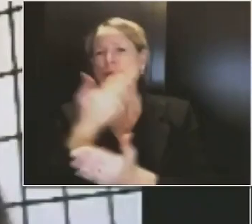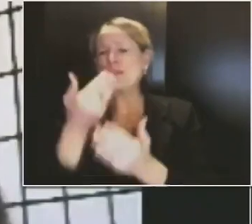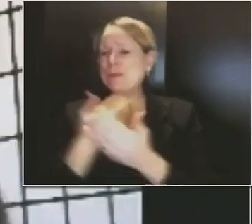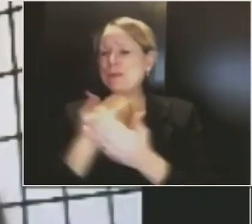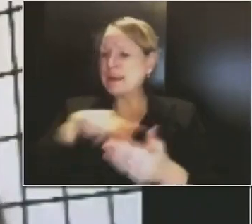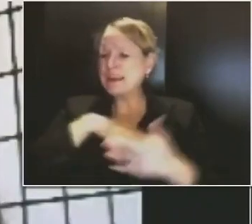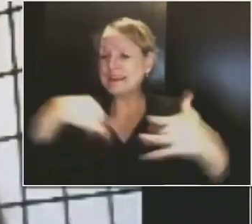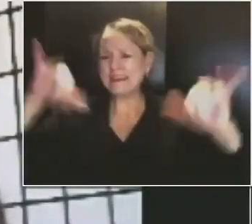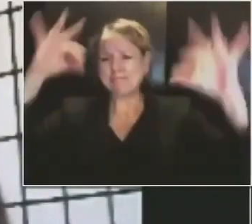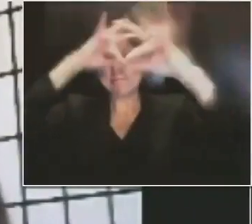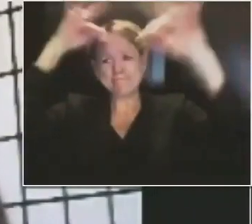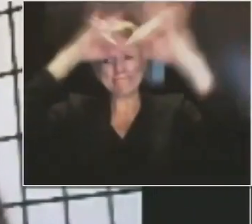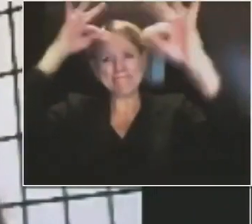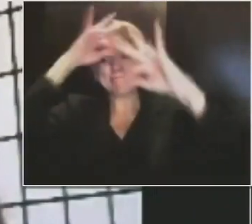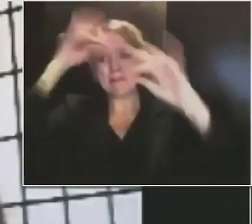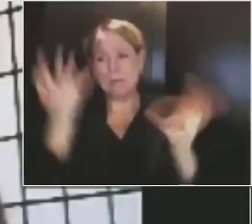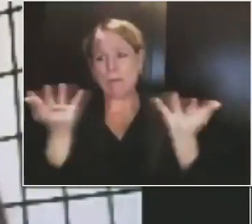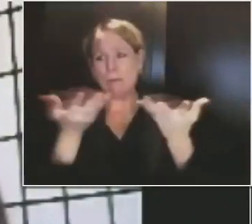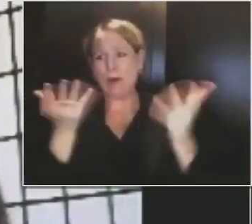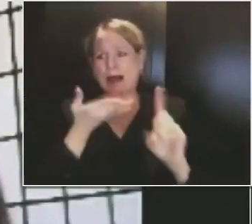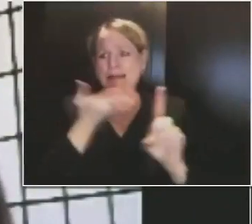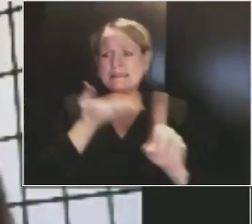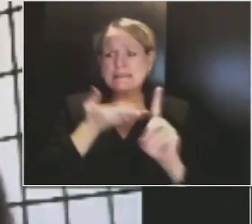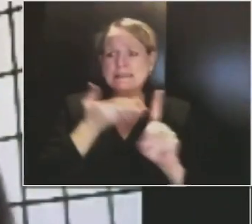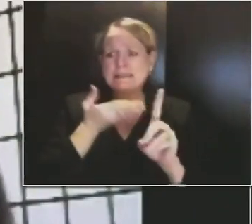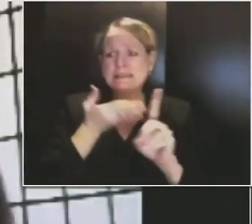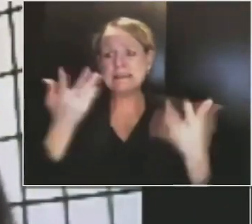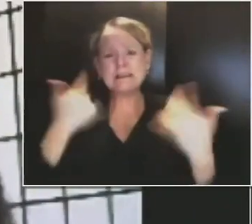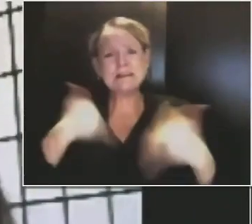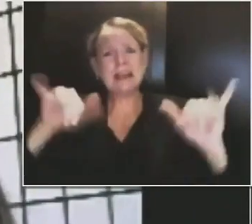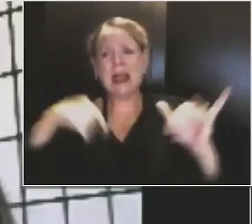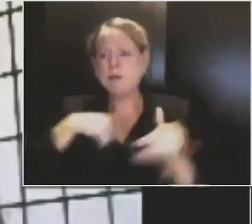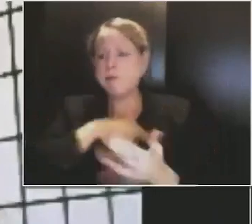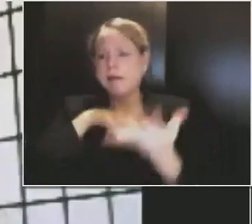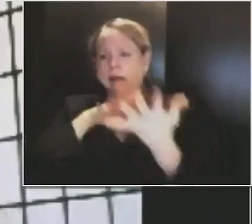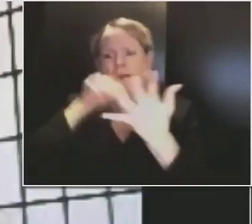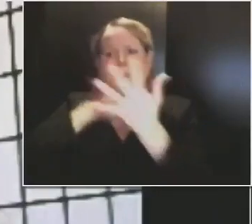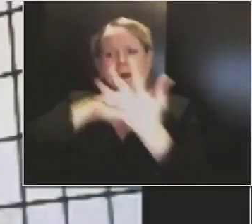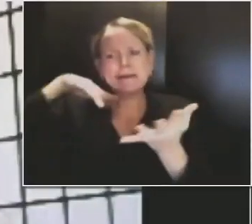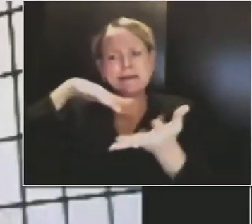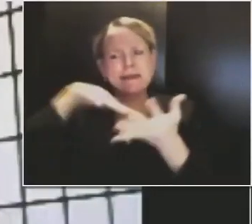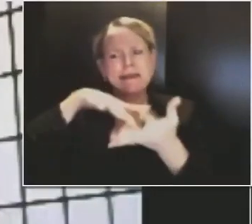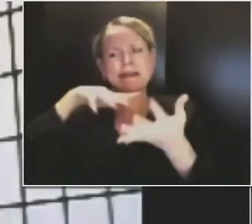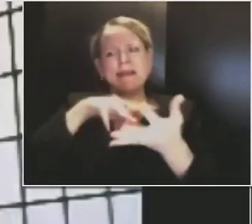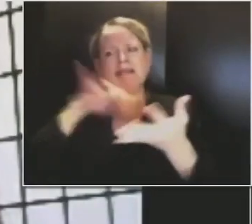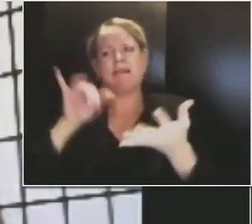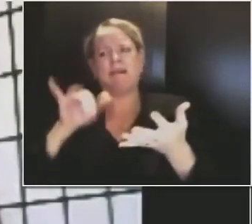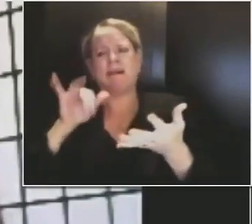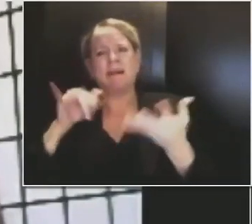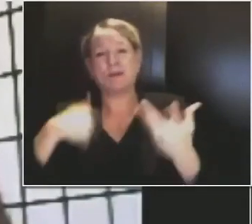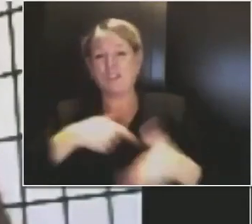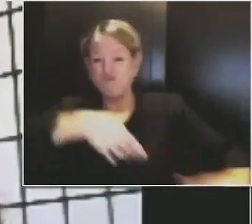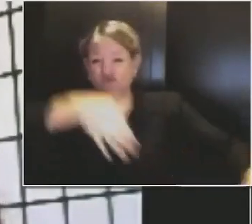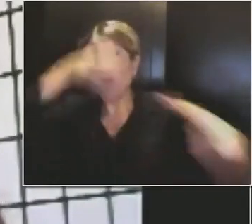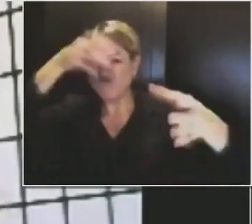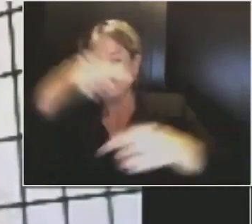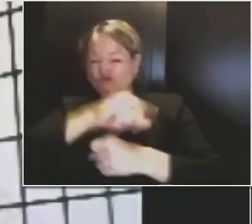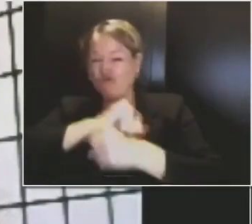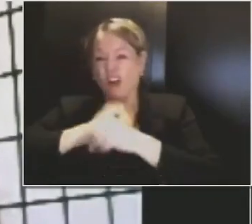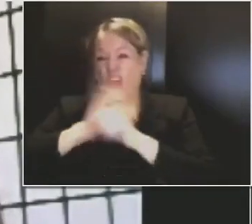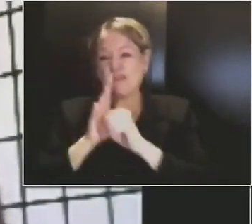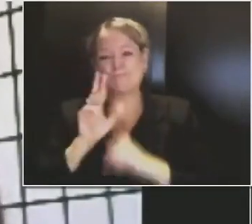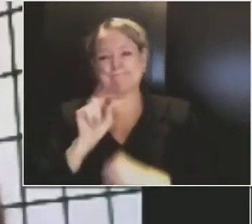terms of, how what long-term effects it may have on people outside of, unfortunately, people